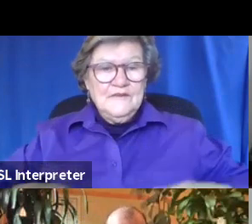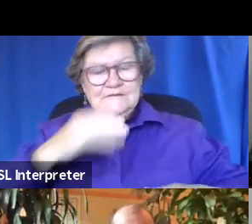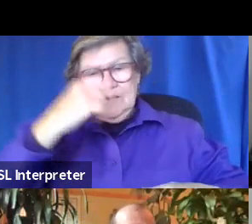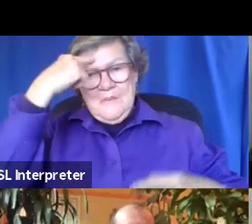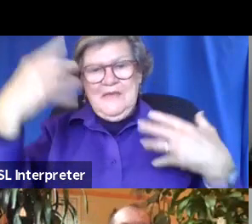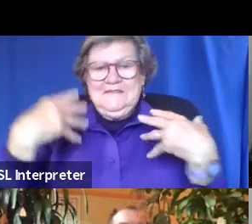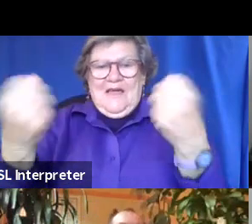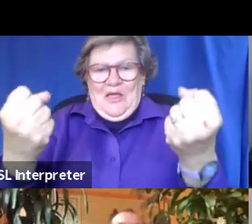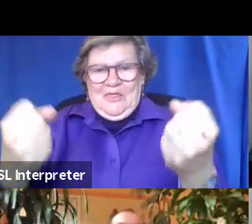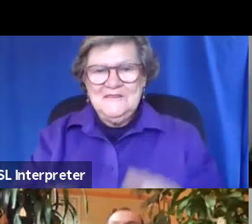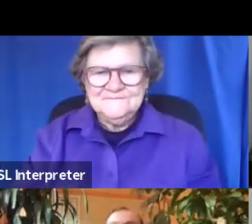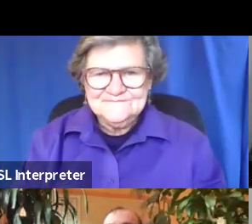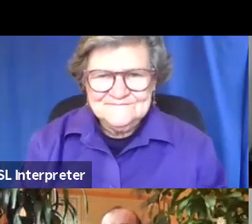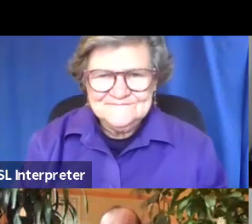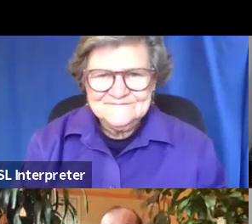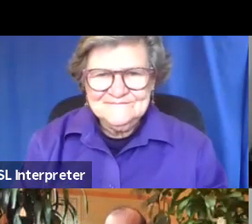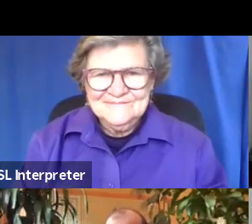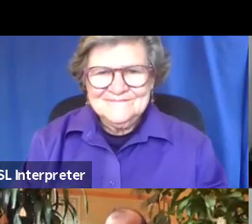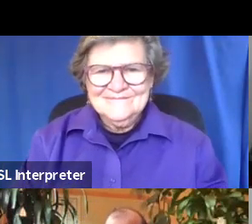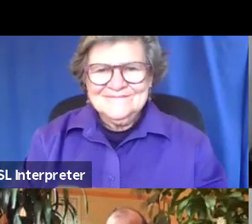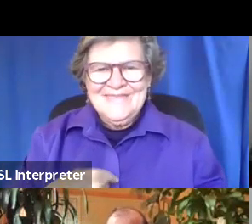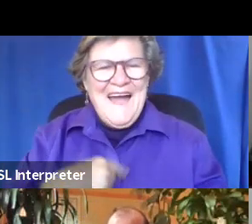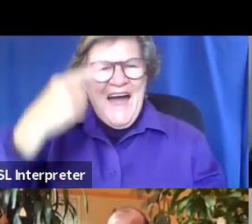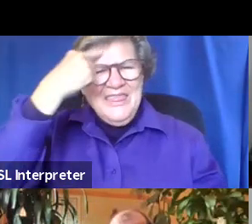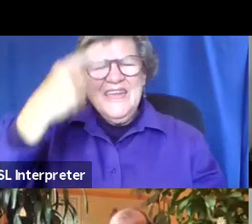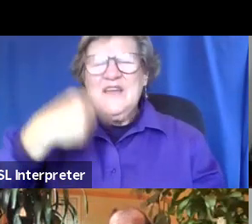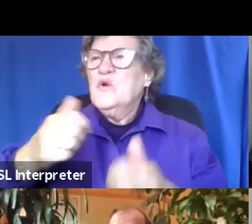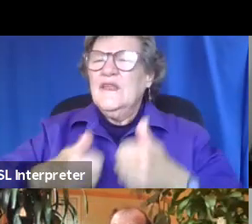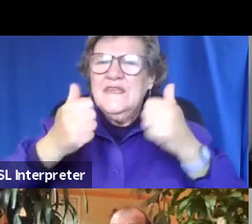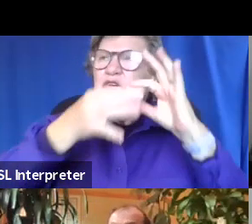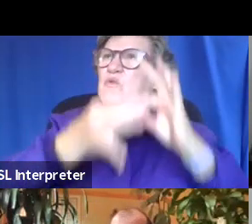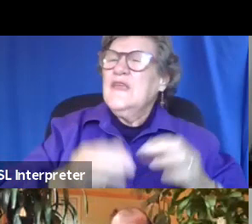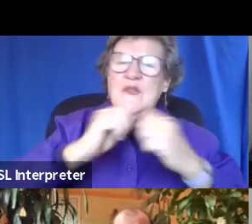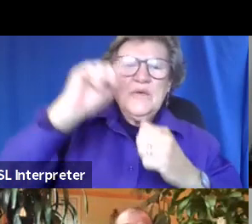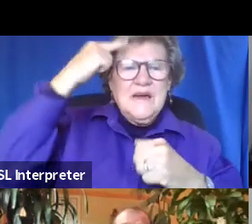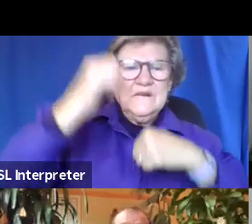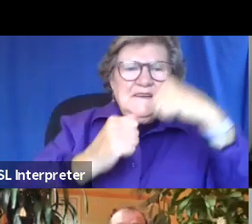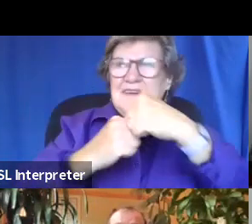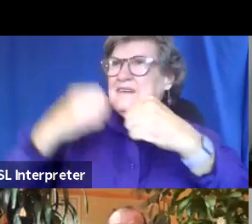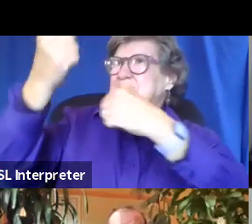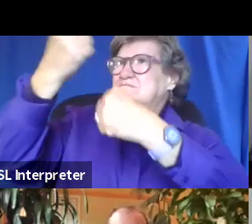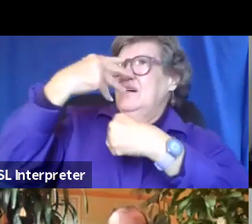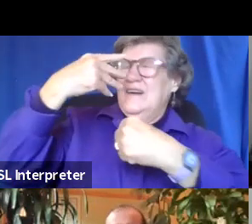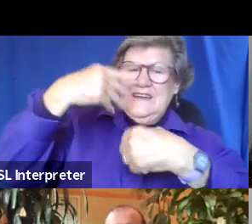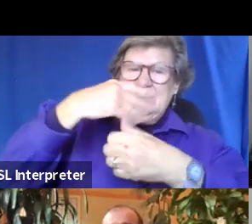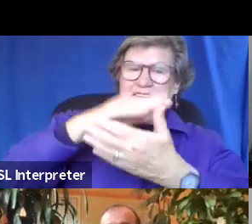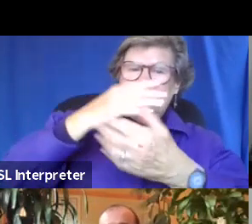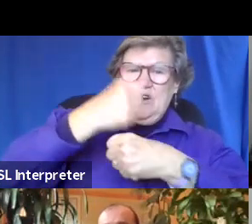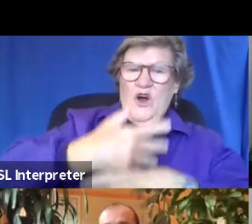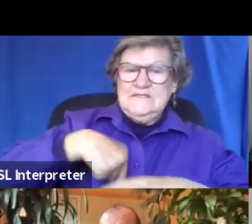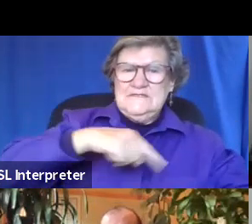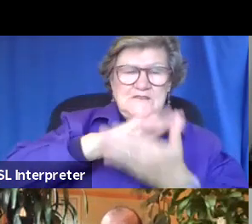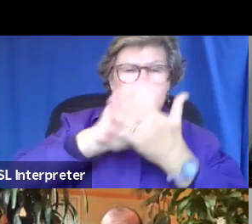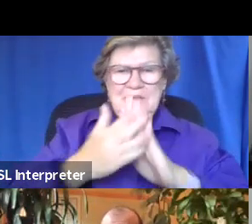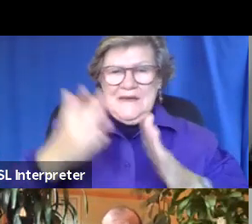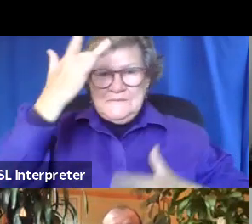health. I think we're living under a government structure that, quite frankly, makes us pretty sick. You know, we don't have a